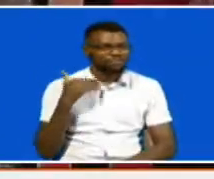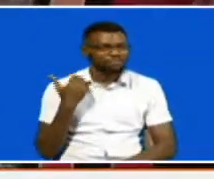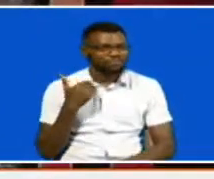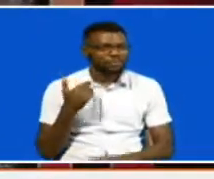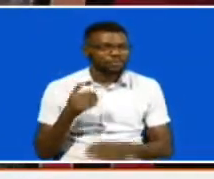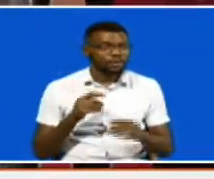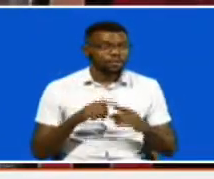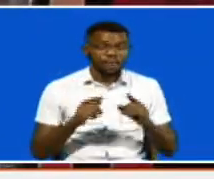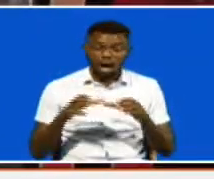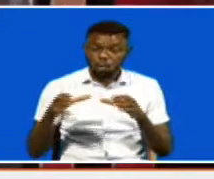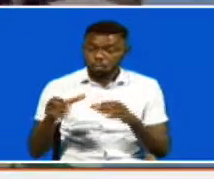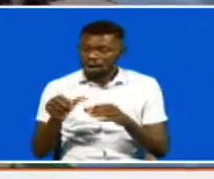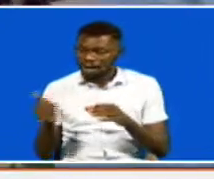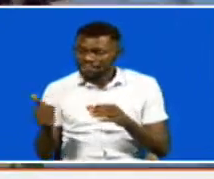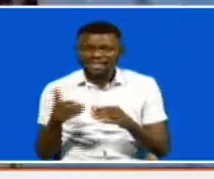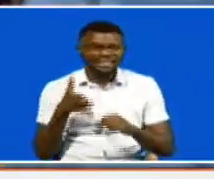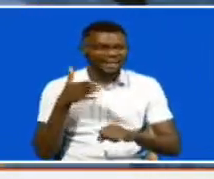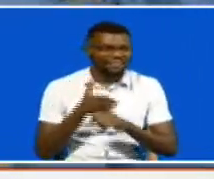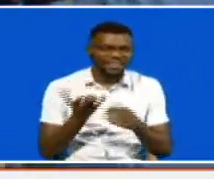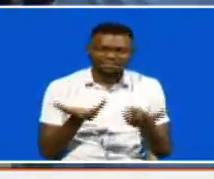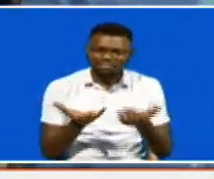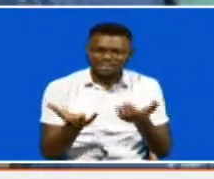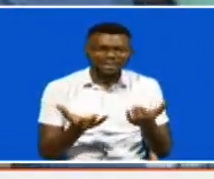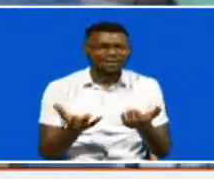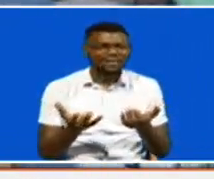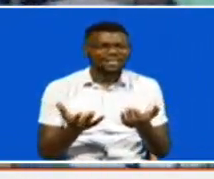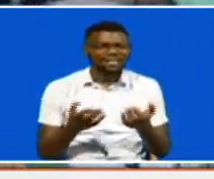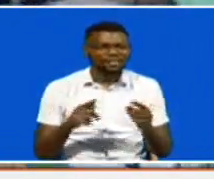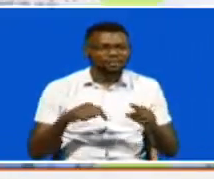ahead of them. He, however, notes that the war on